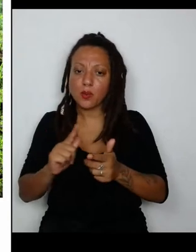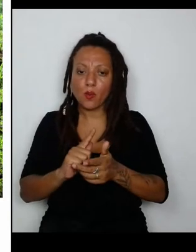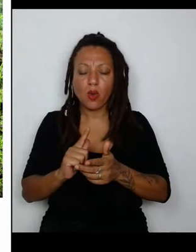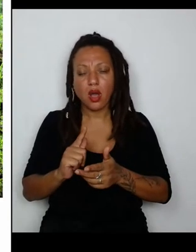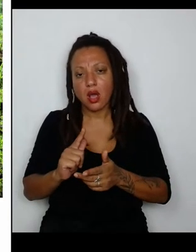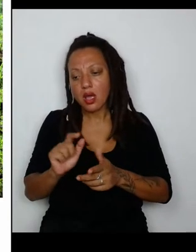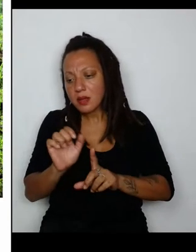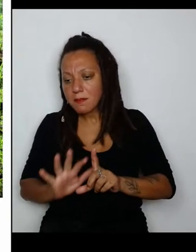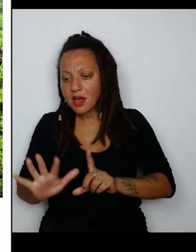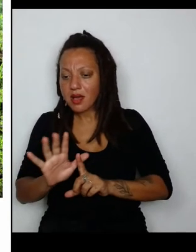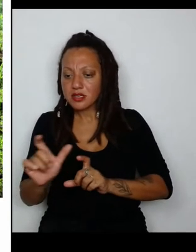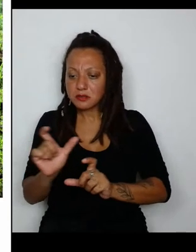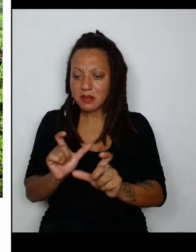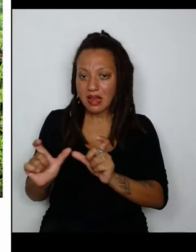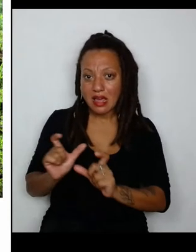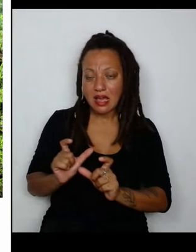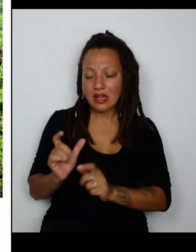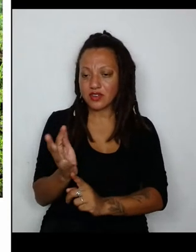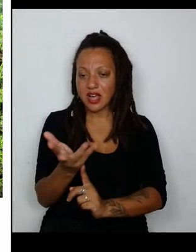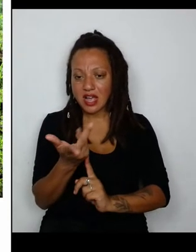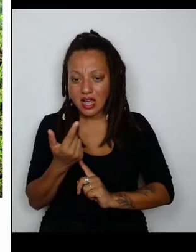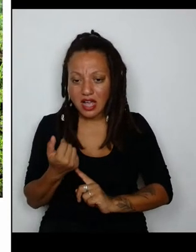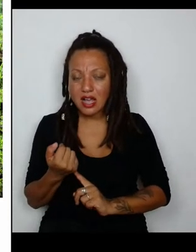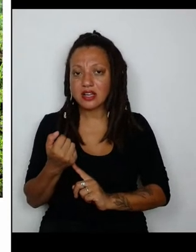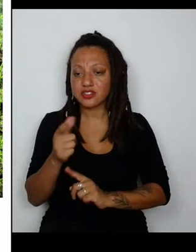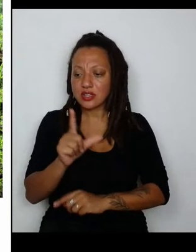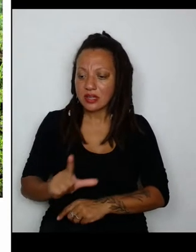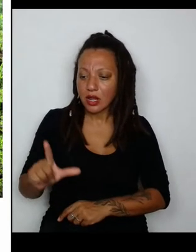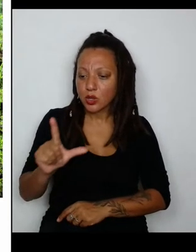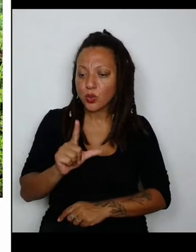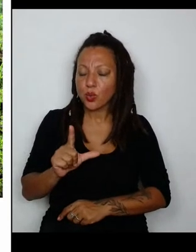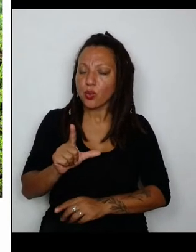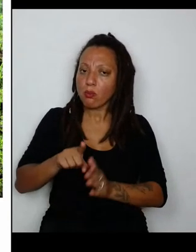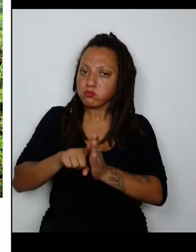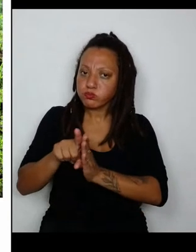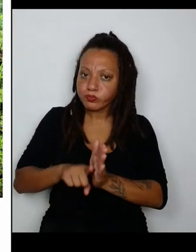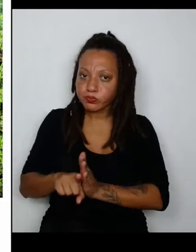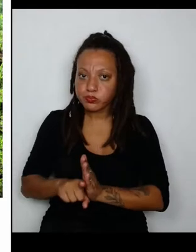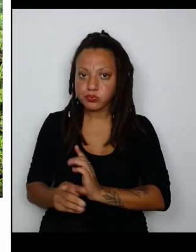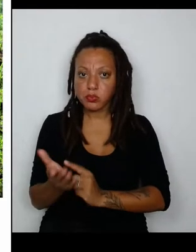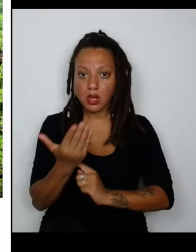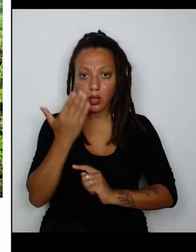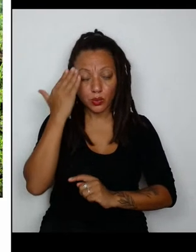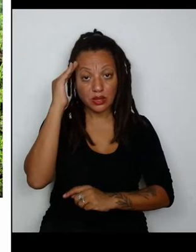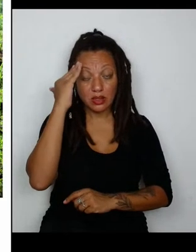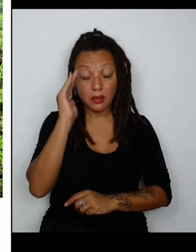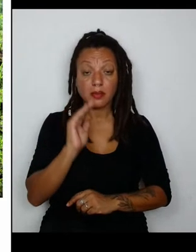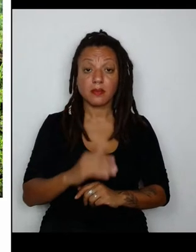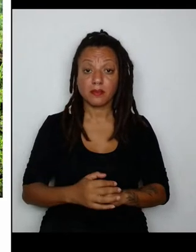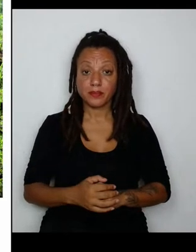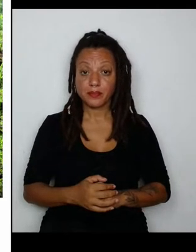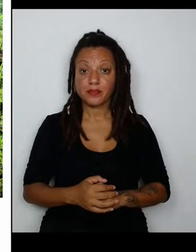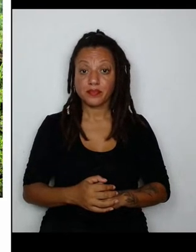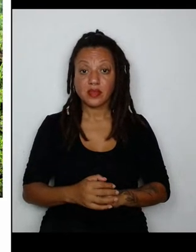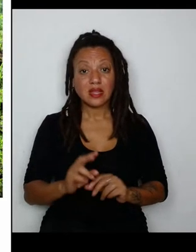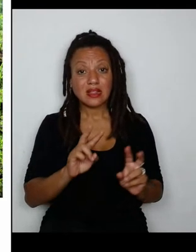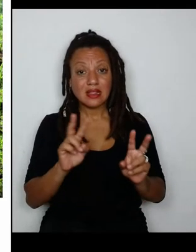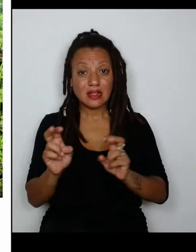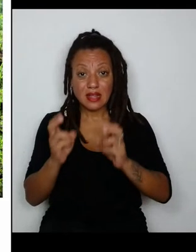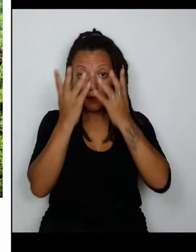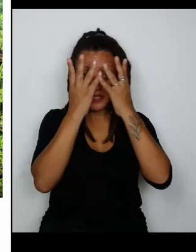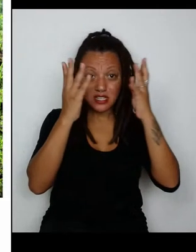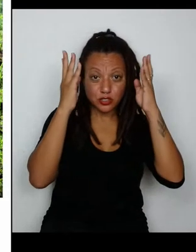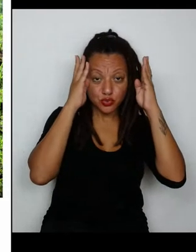and works of literature indigenous and colonial subjects made sense of the often unintelligible incomprehensible